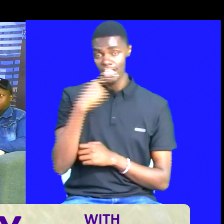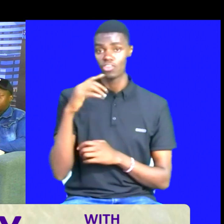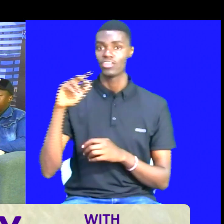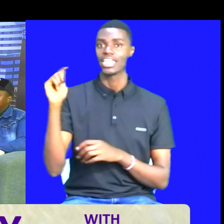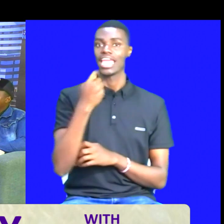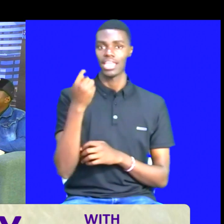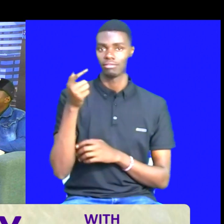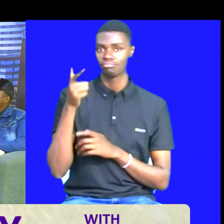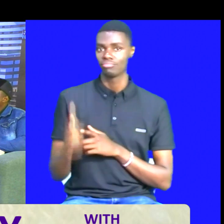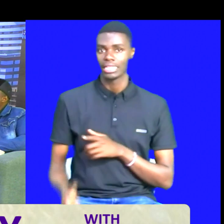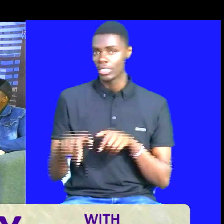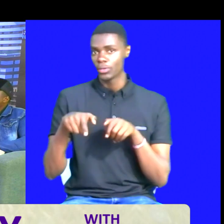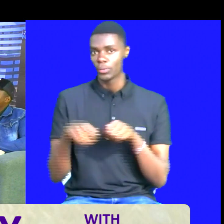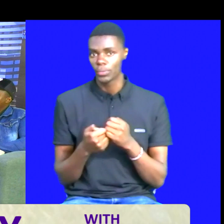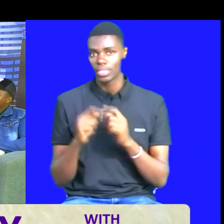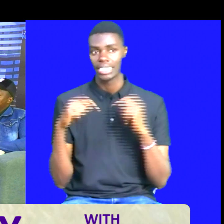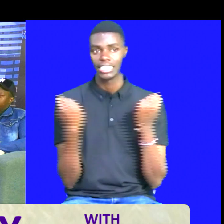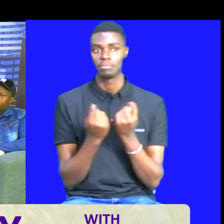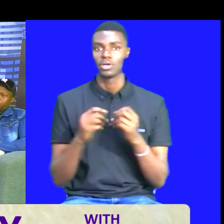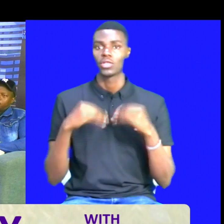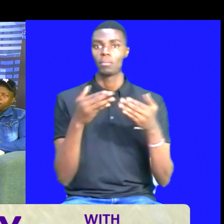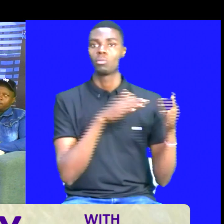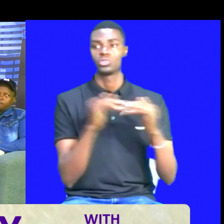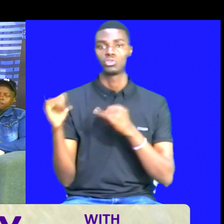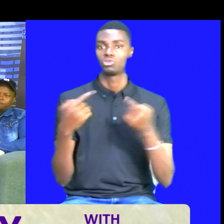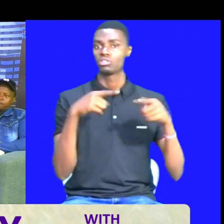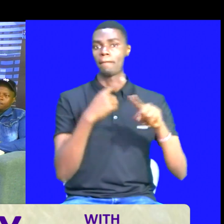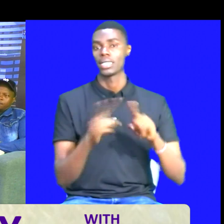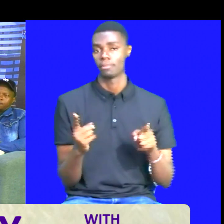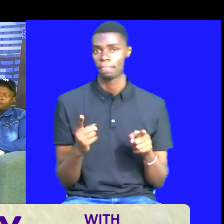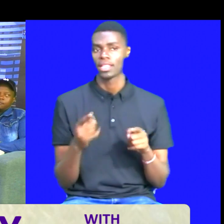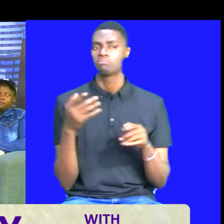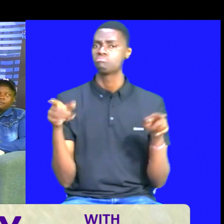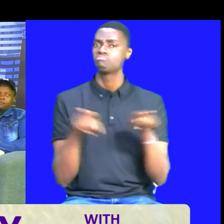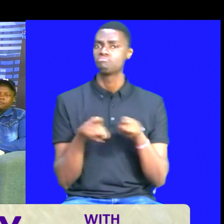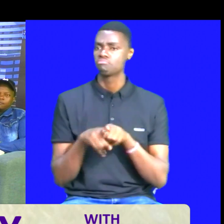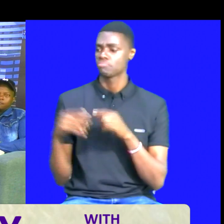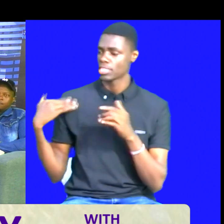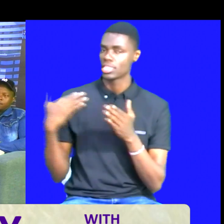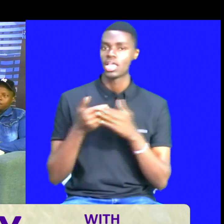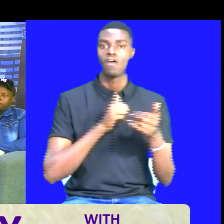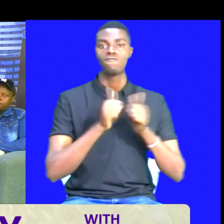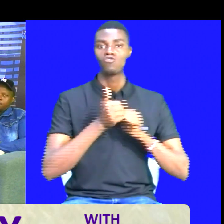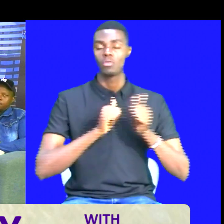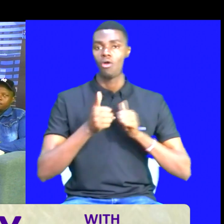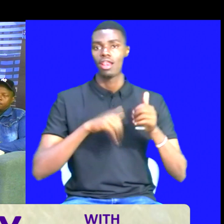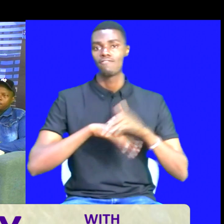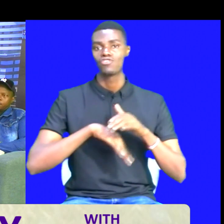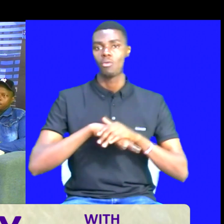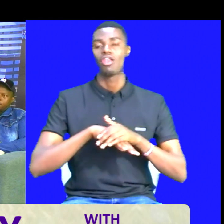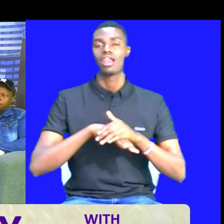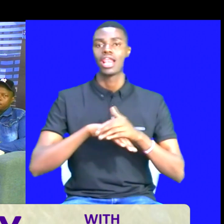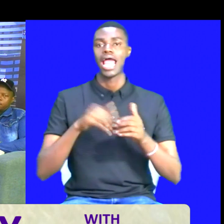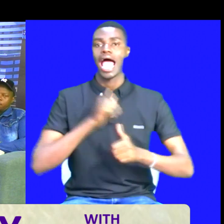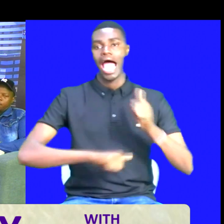amputee football team. I'll give them a chance to introduce themselves. Lakini kama kawaida, football action is also back. The Kenya Premier League